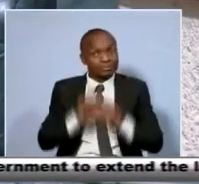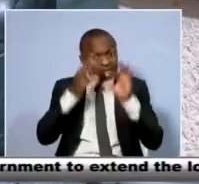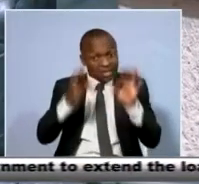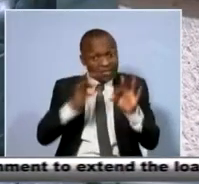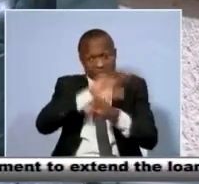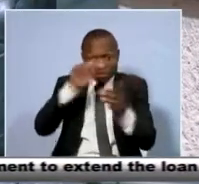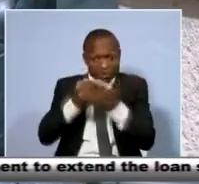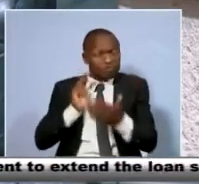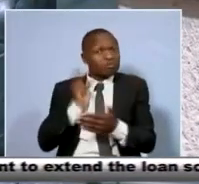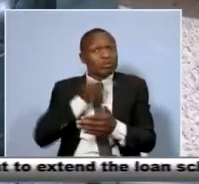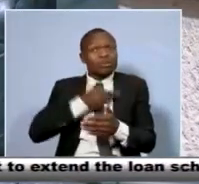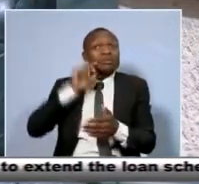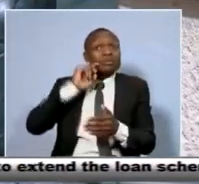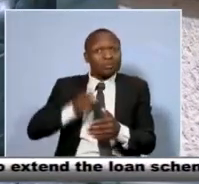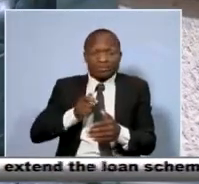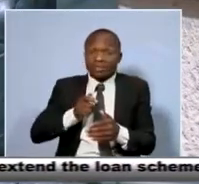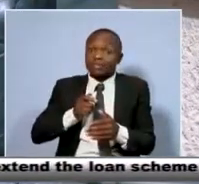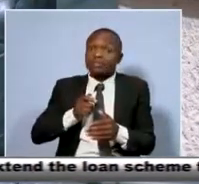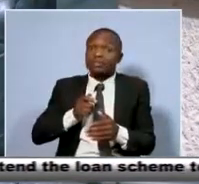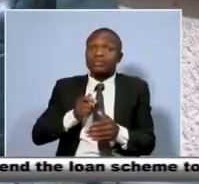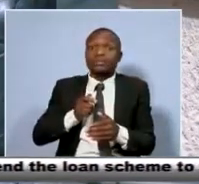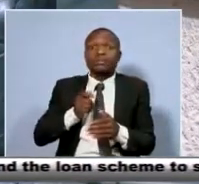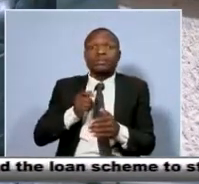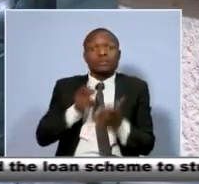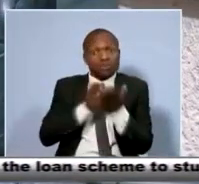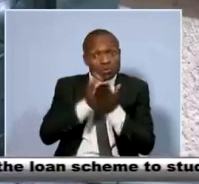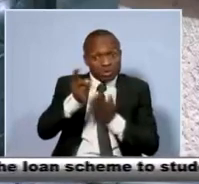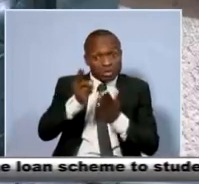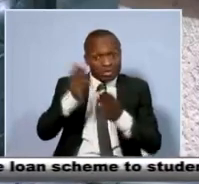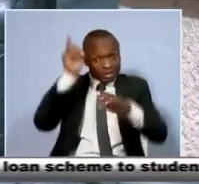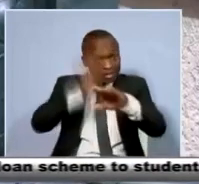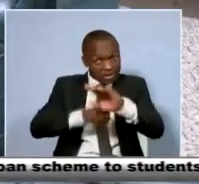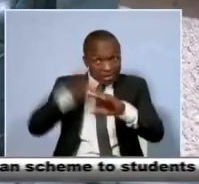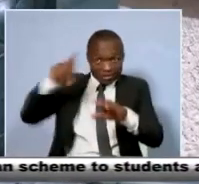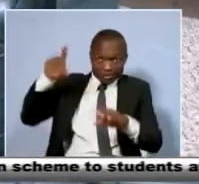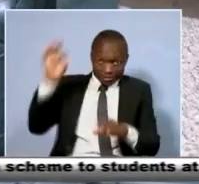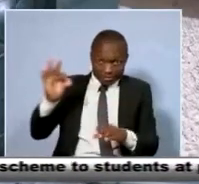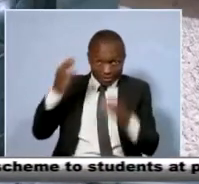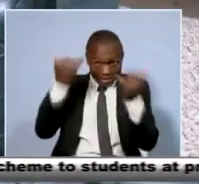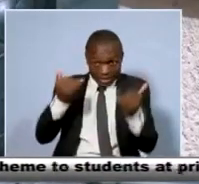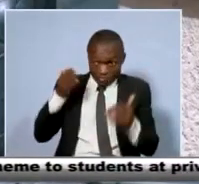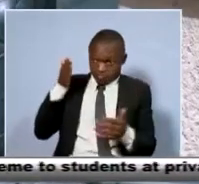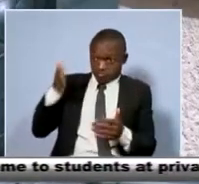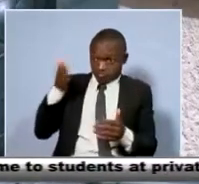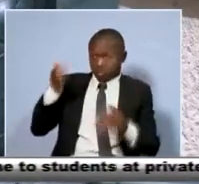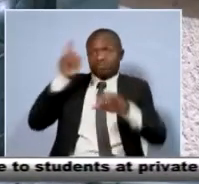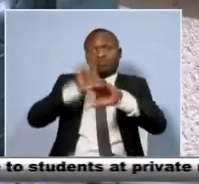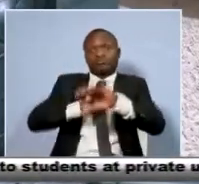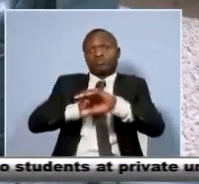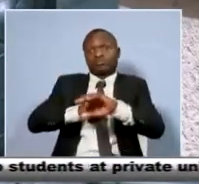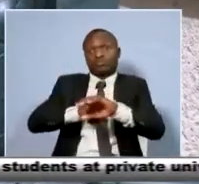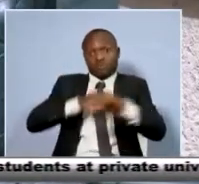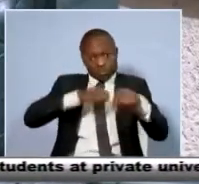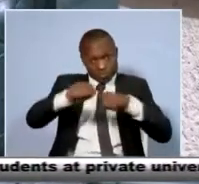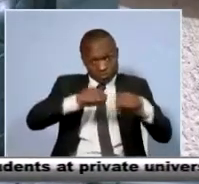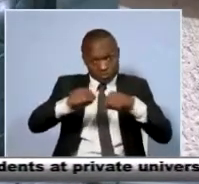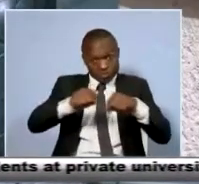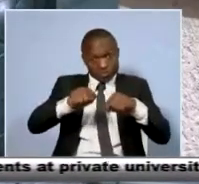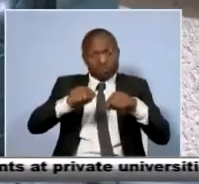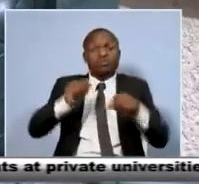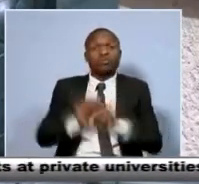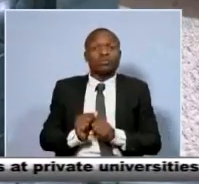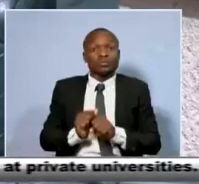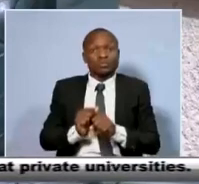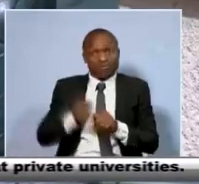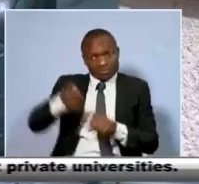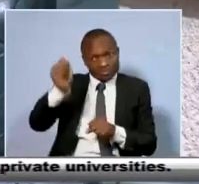if it is all of us, we must be sincere. The time of PF is gone. It's the United Party for National Development in Power. Continuous reference to